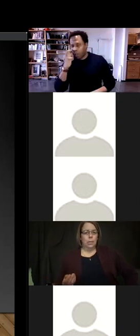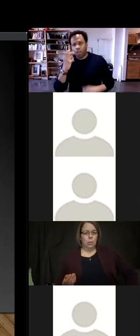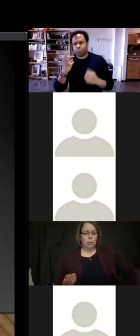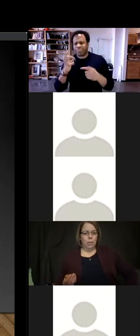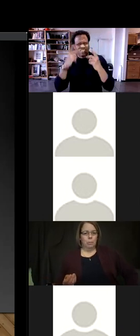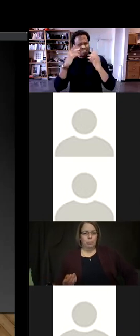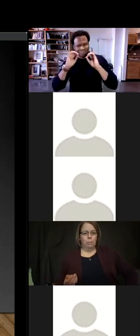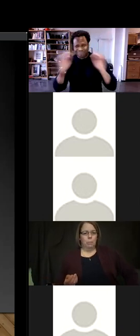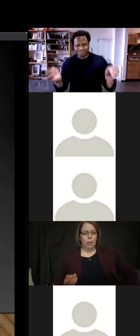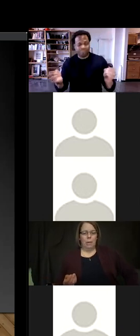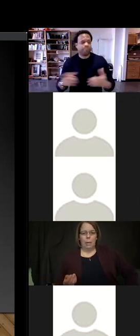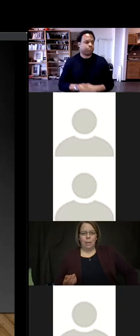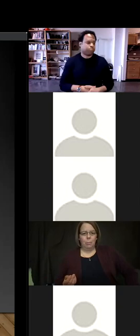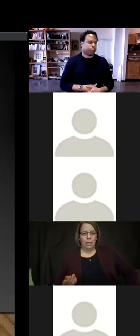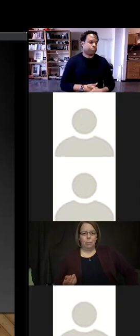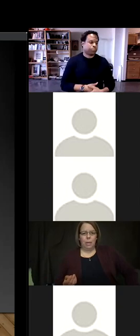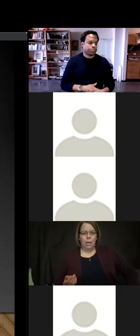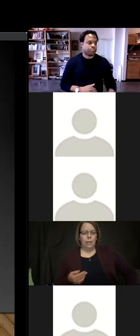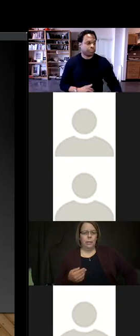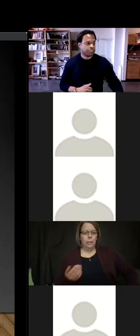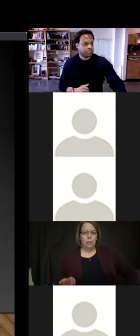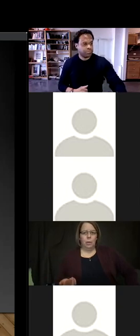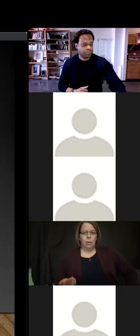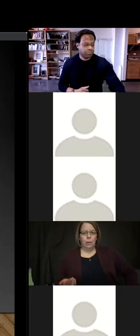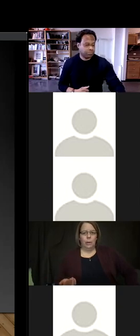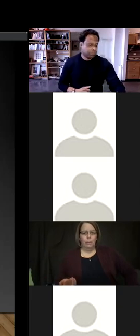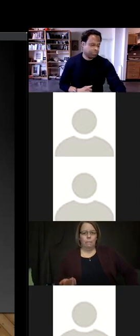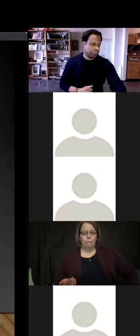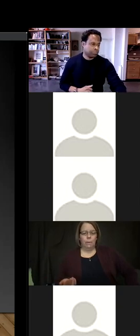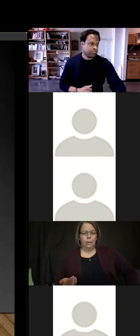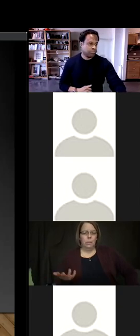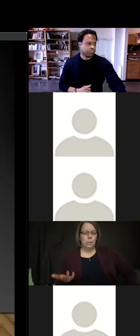just a little bit. They may not be completely blind.